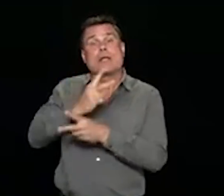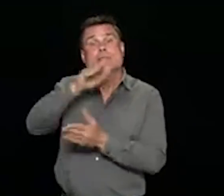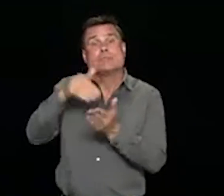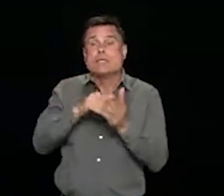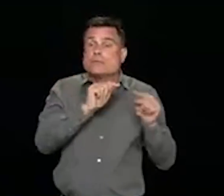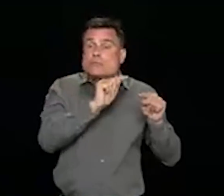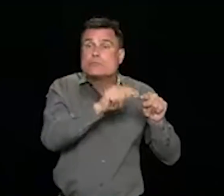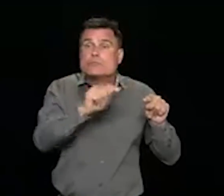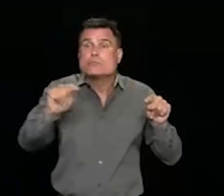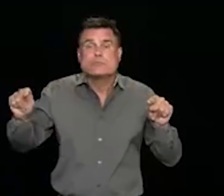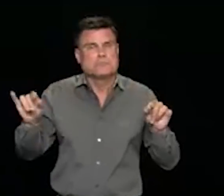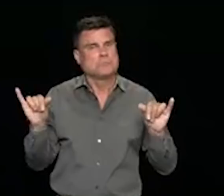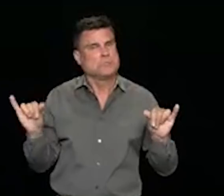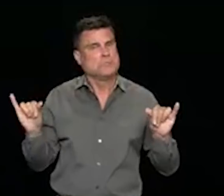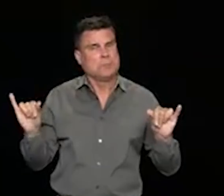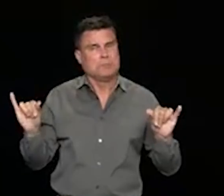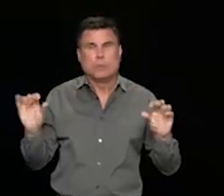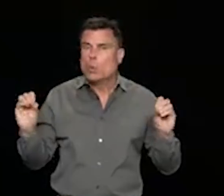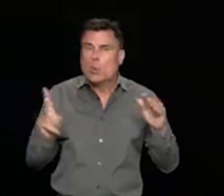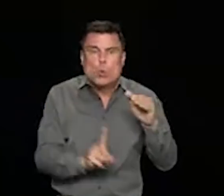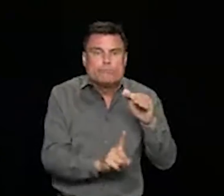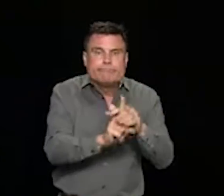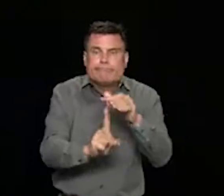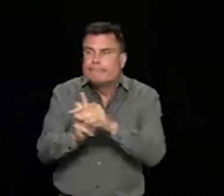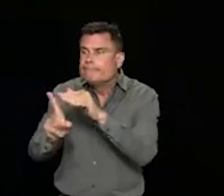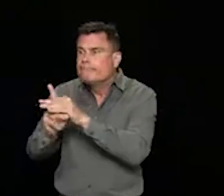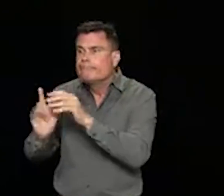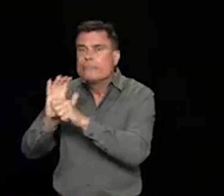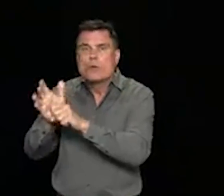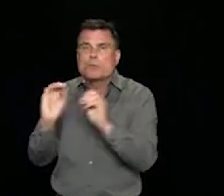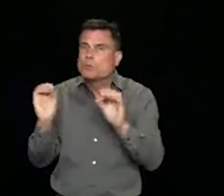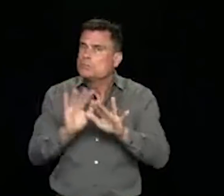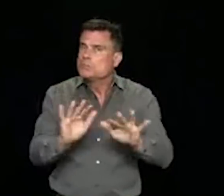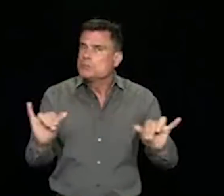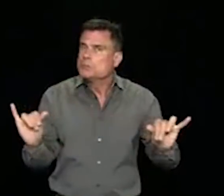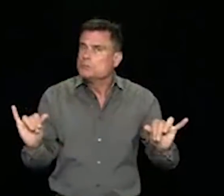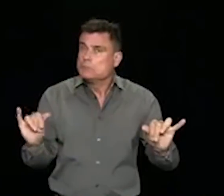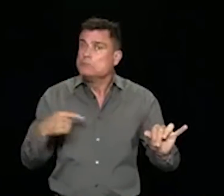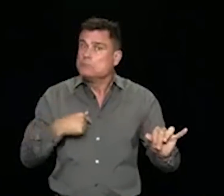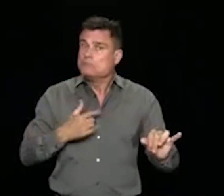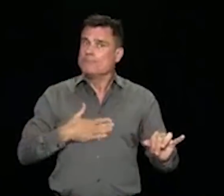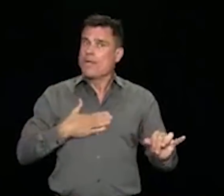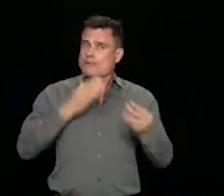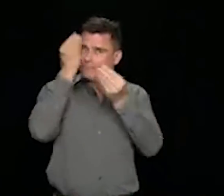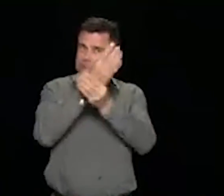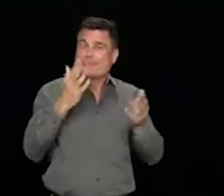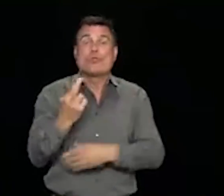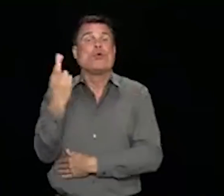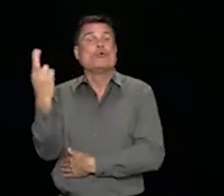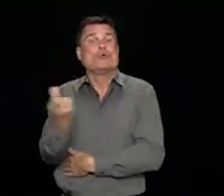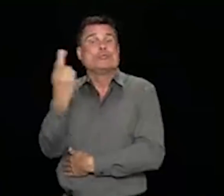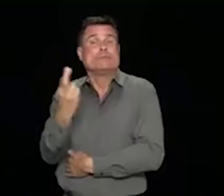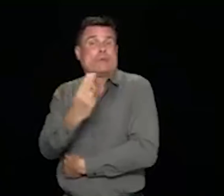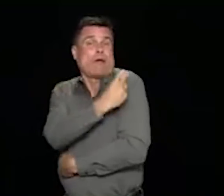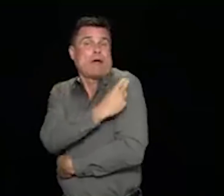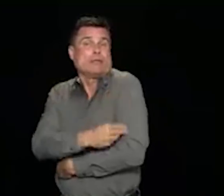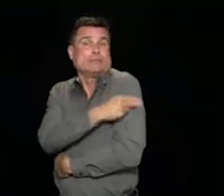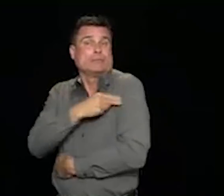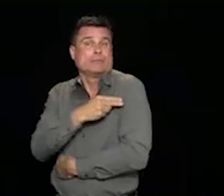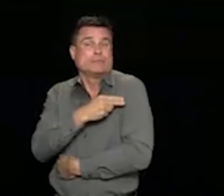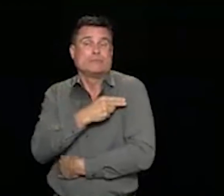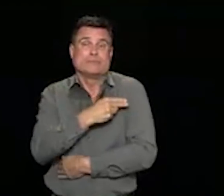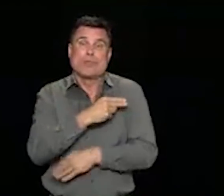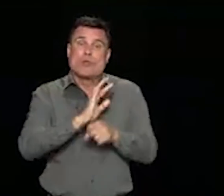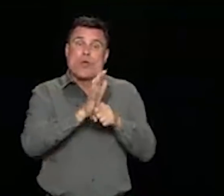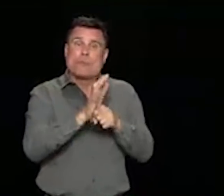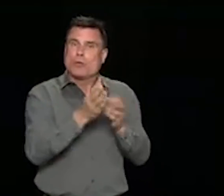right now, and we're really pleased to say that the Richmond Hospital outbreak has now been declared over. So that leaves us